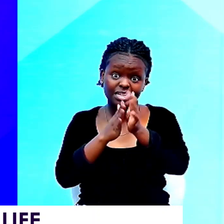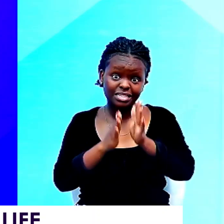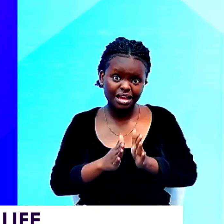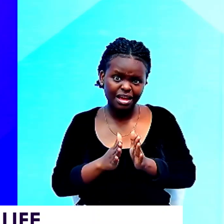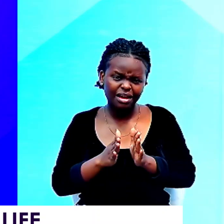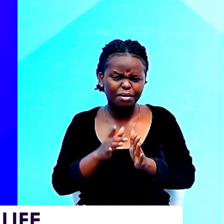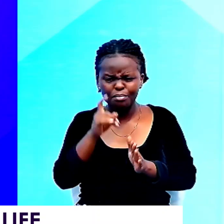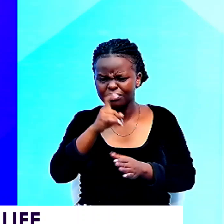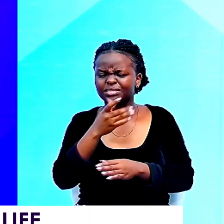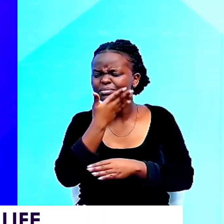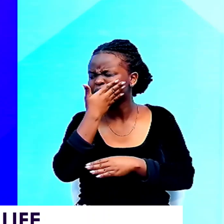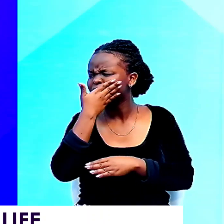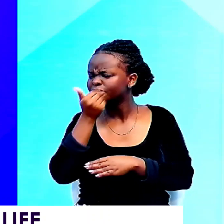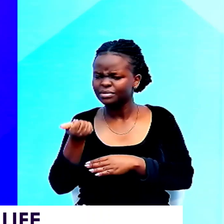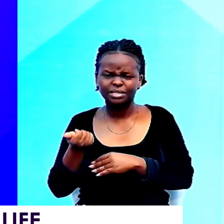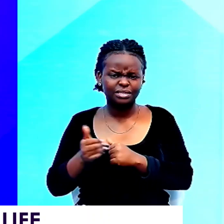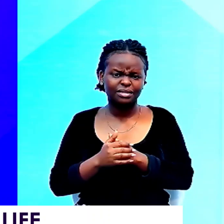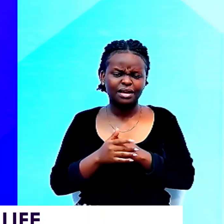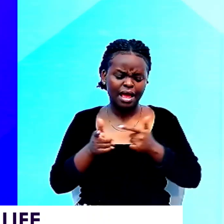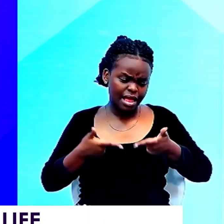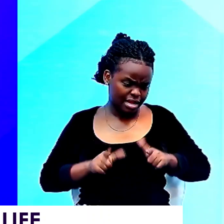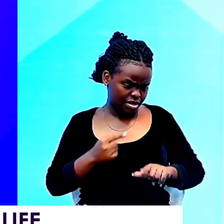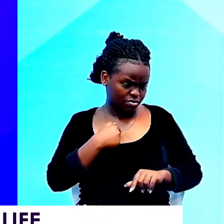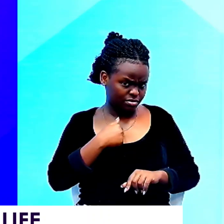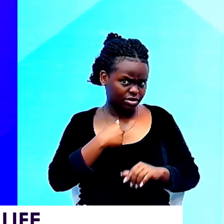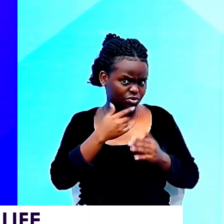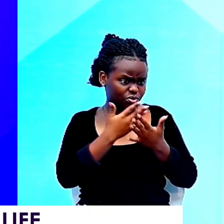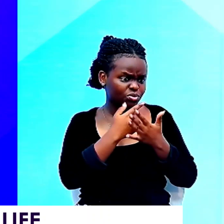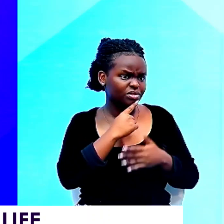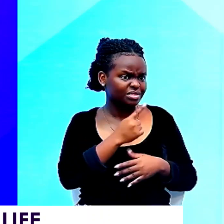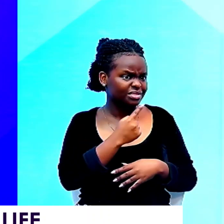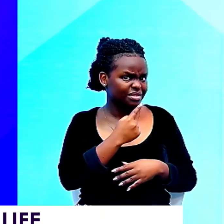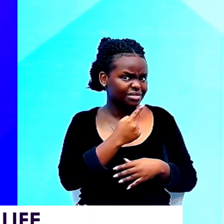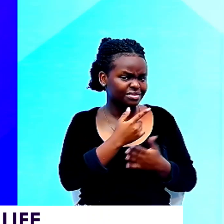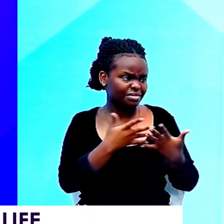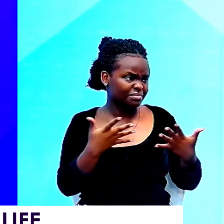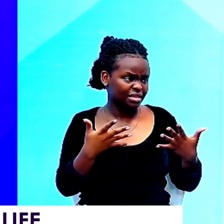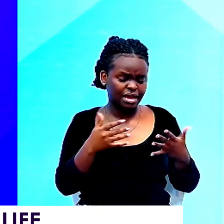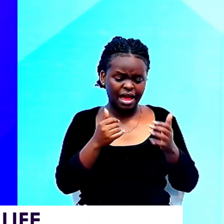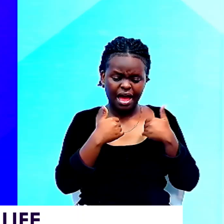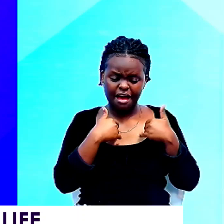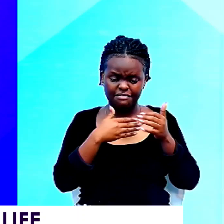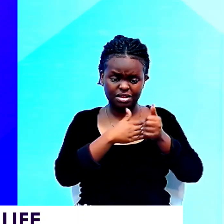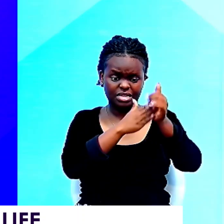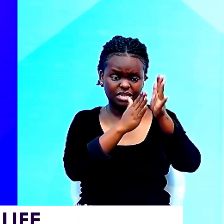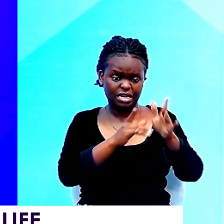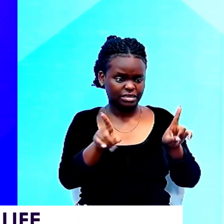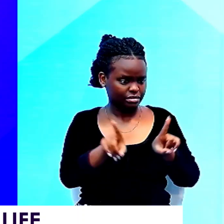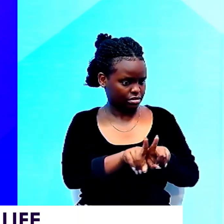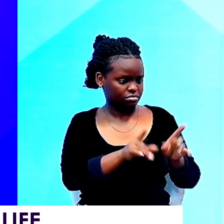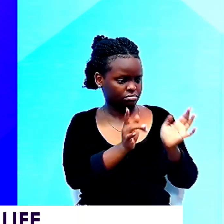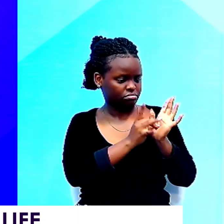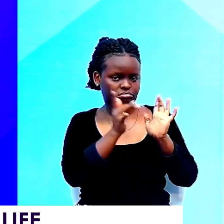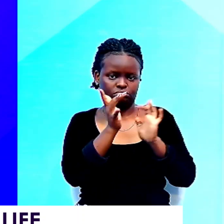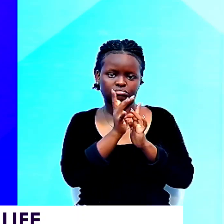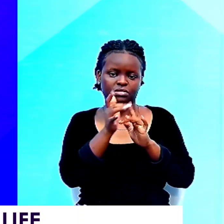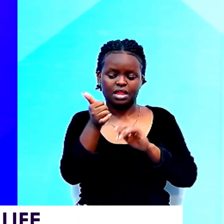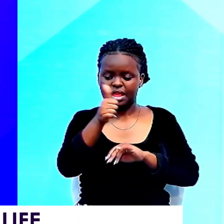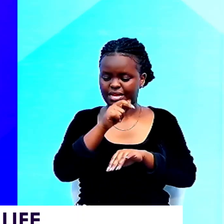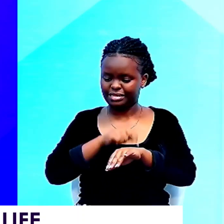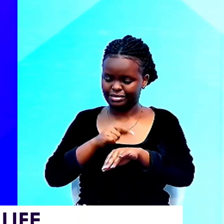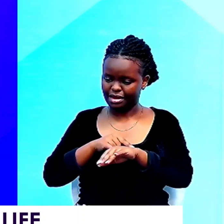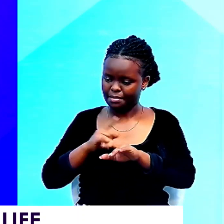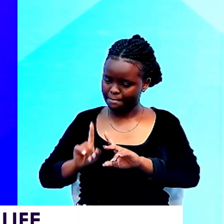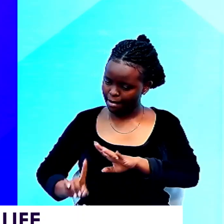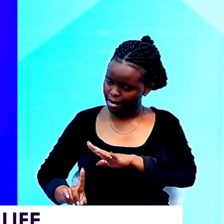better one. Allow me to say this. Right. We had a leader like Jesus Christ. Anytime he appeared before